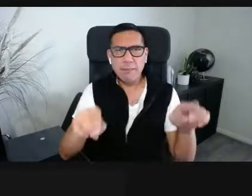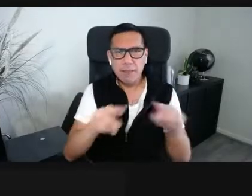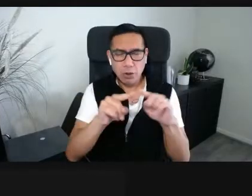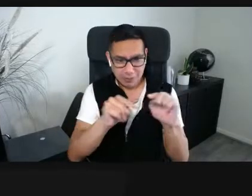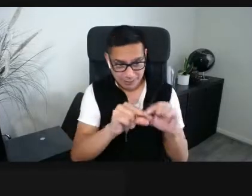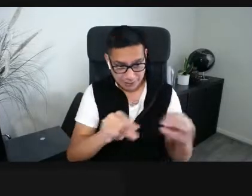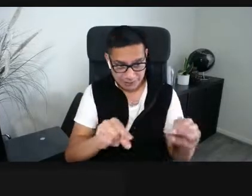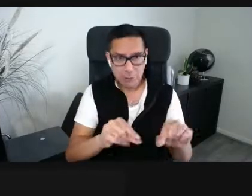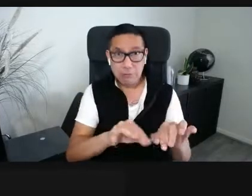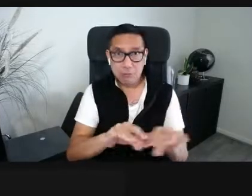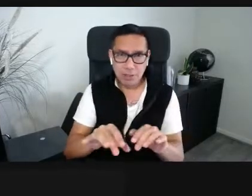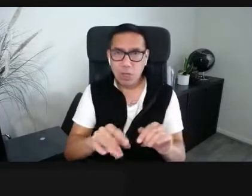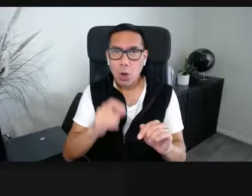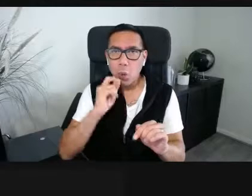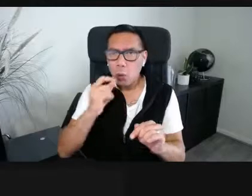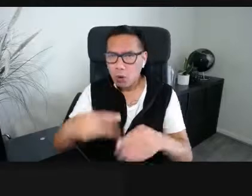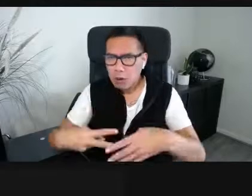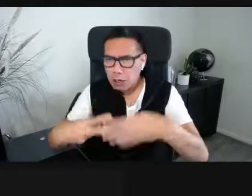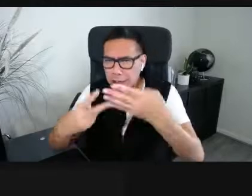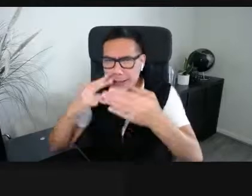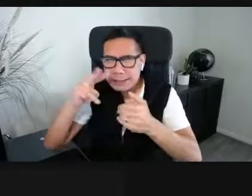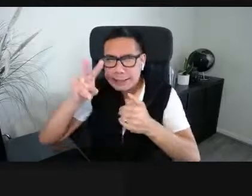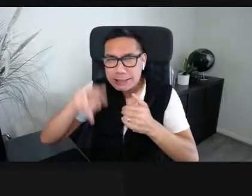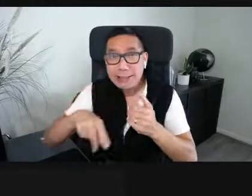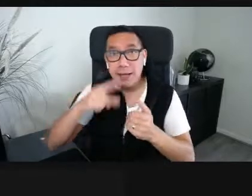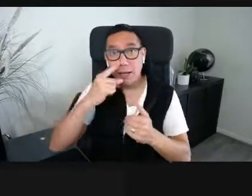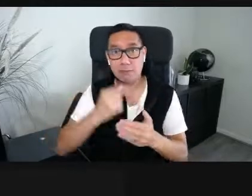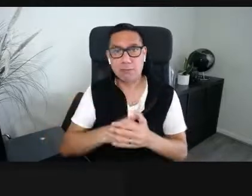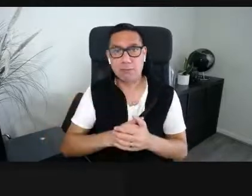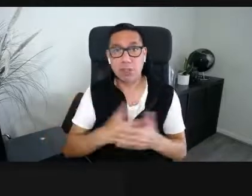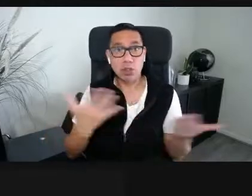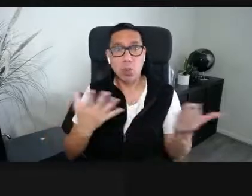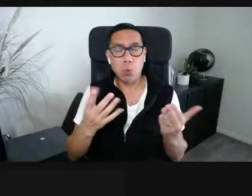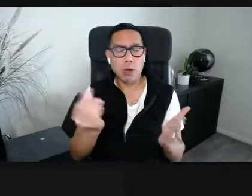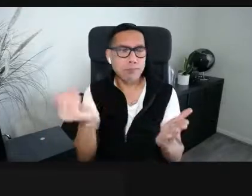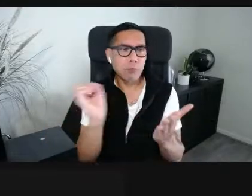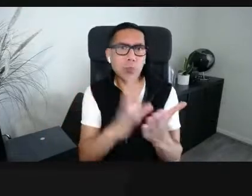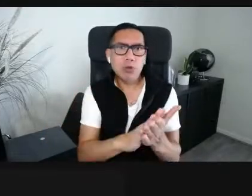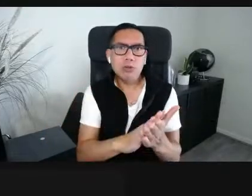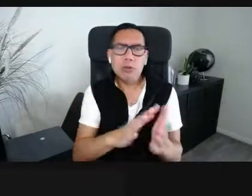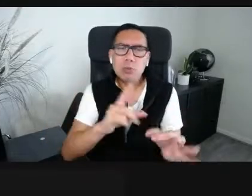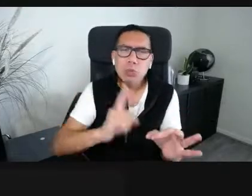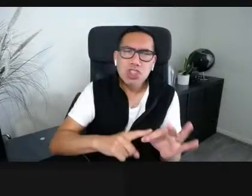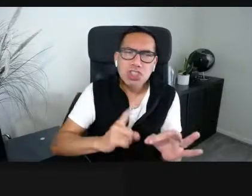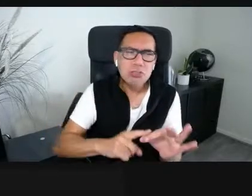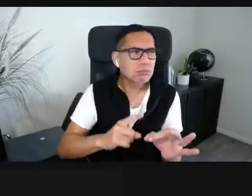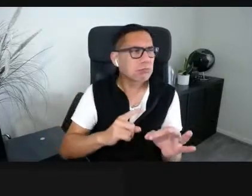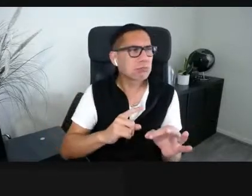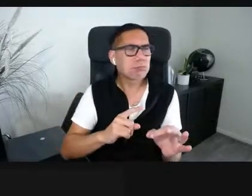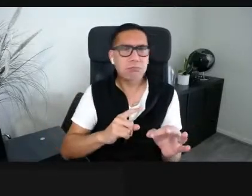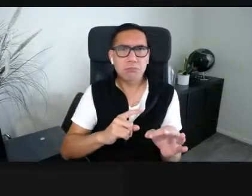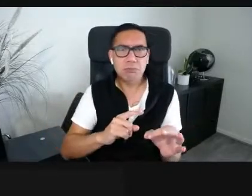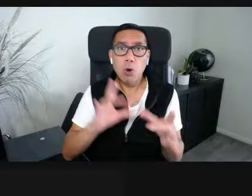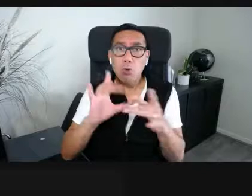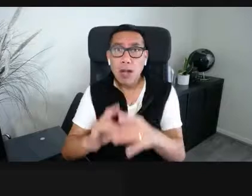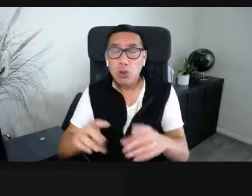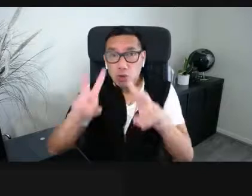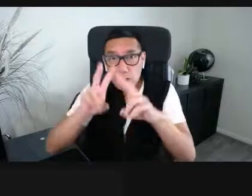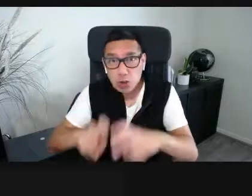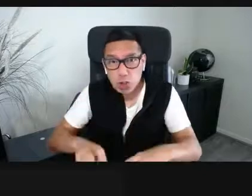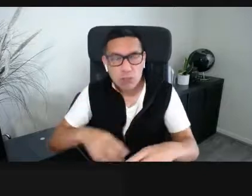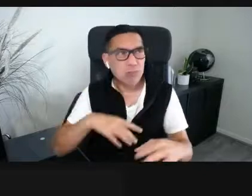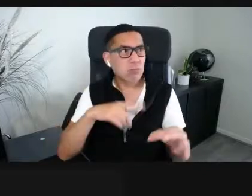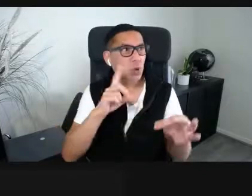display to us backstage. So that's the place to ask questions about the research. You can ask questions directly